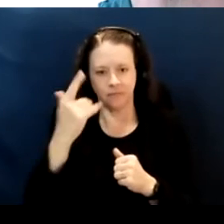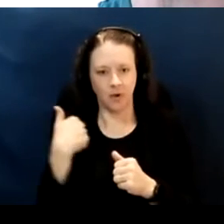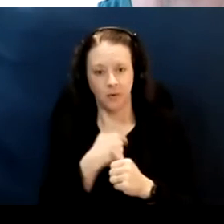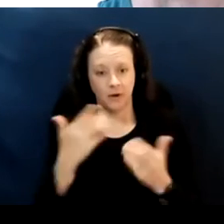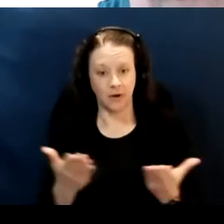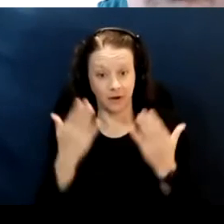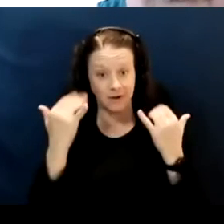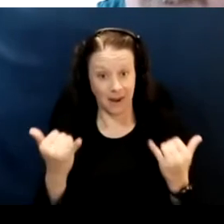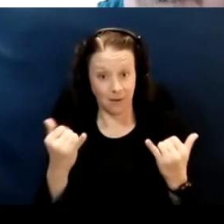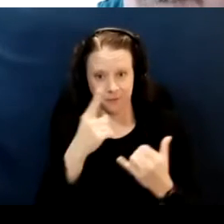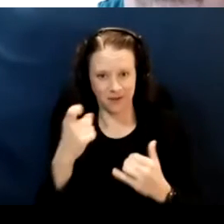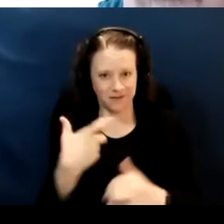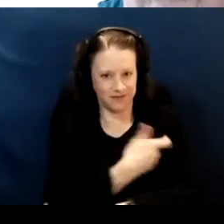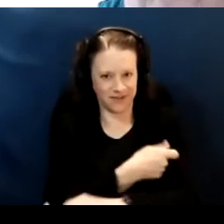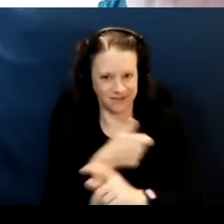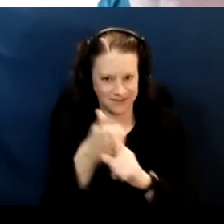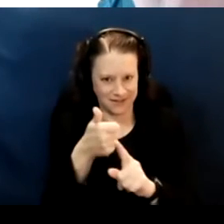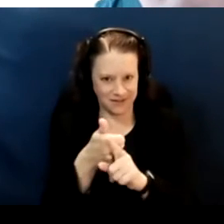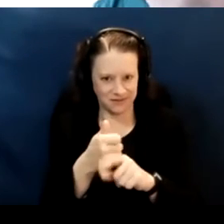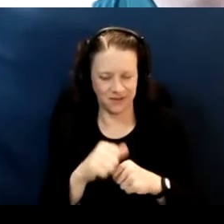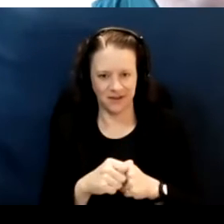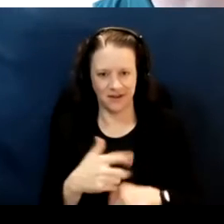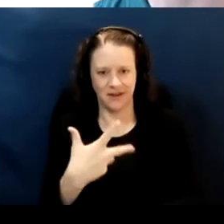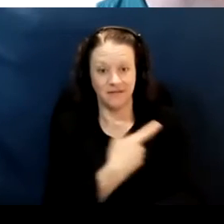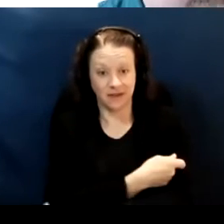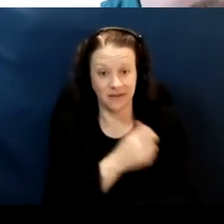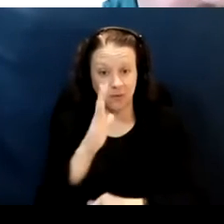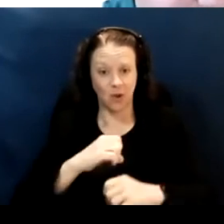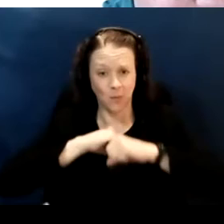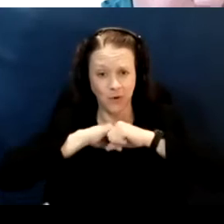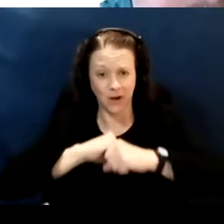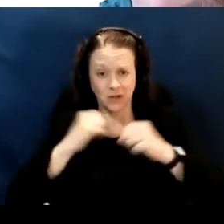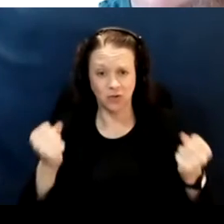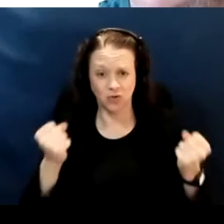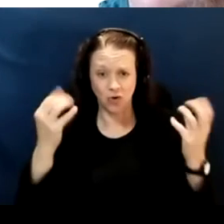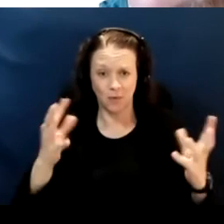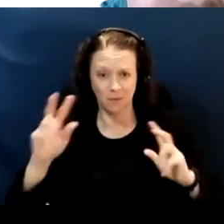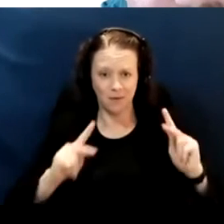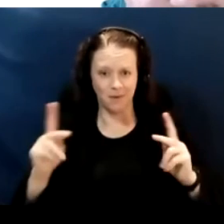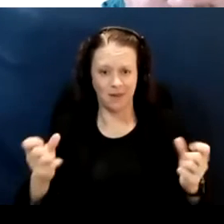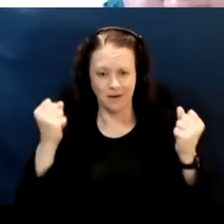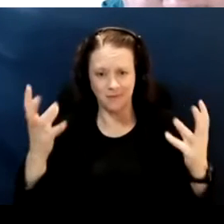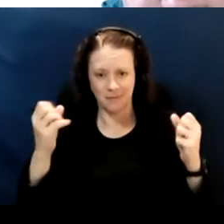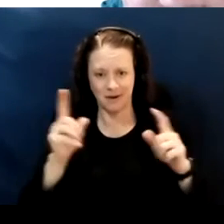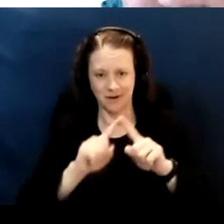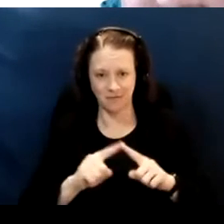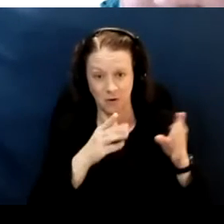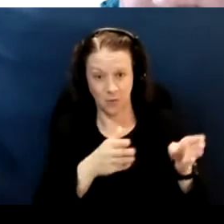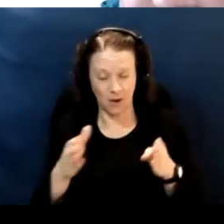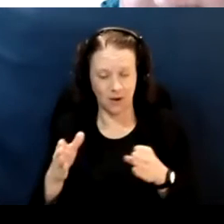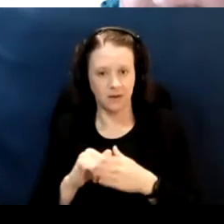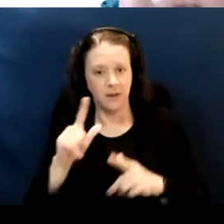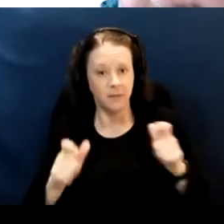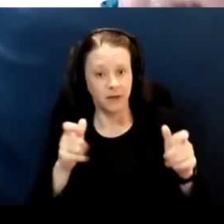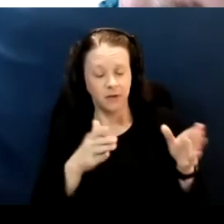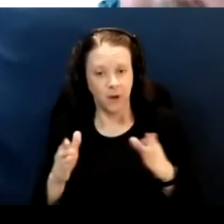of the vaccine itself. The vaccine is going to protect so many people in so many different ways. Probably the biggest way to